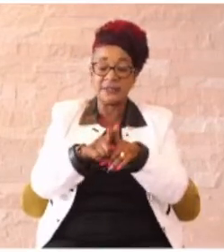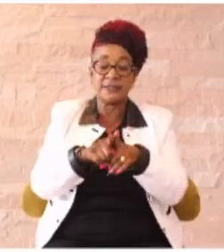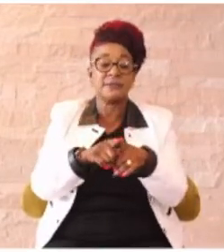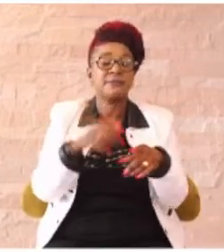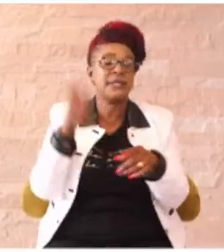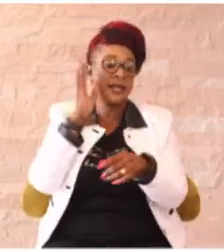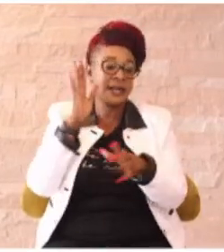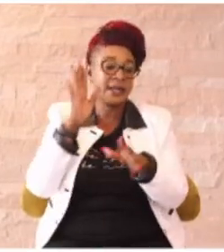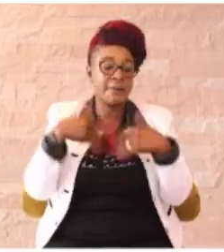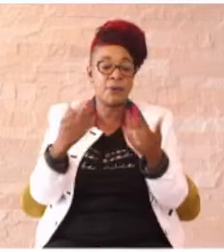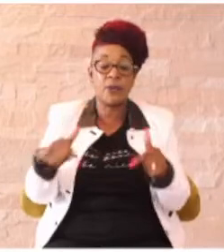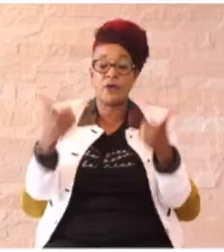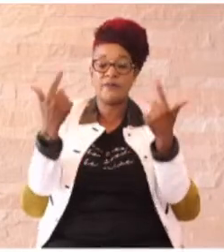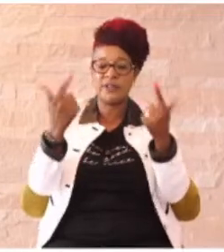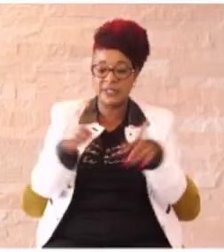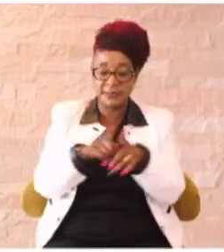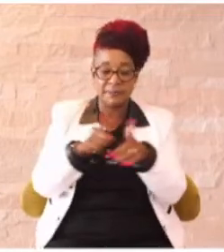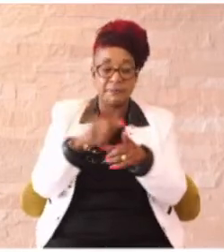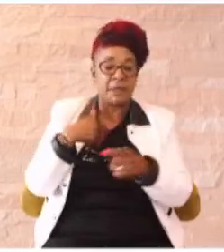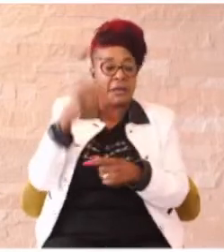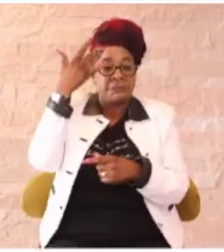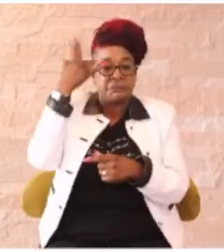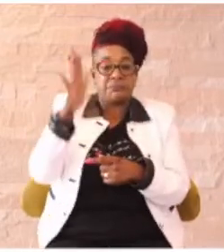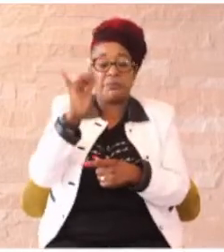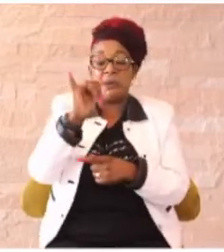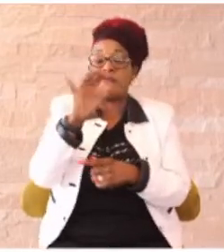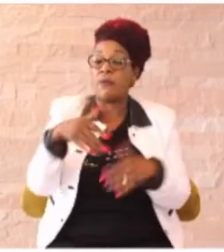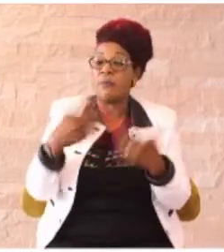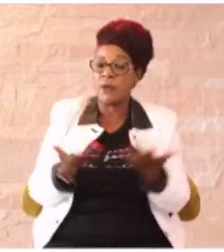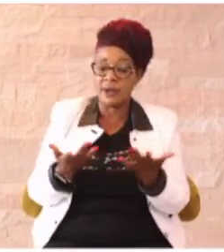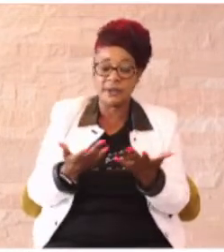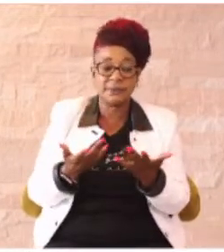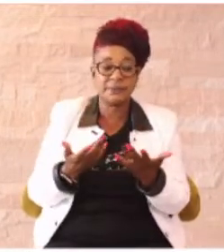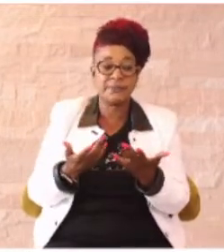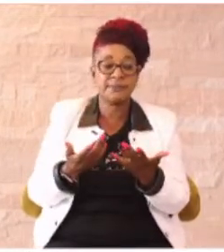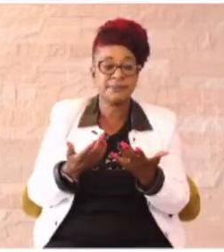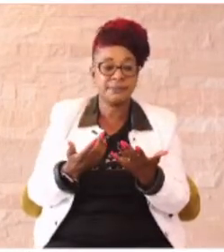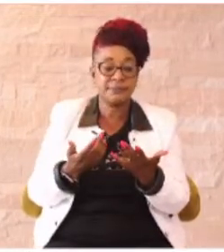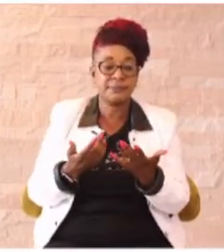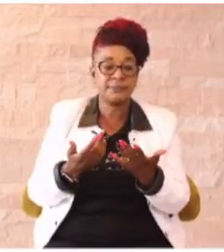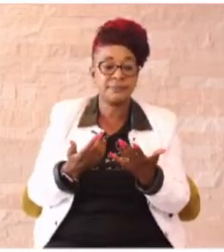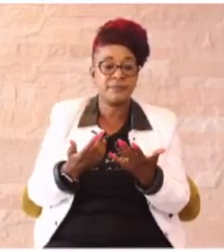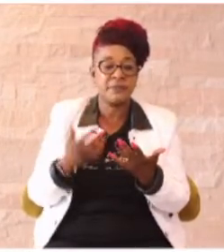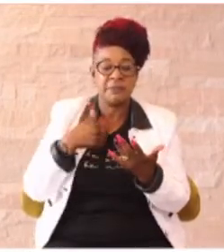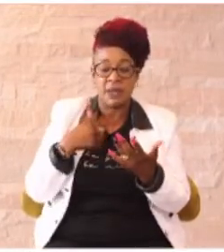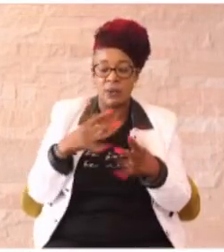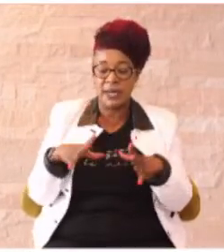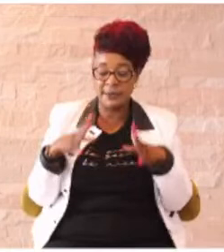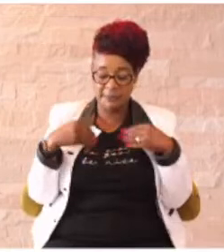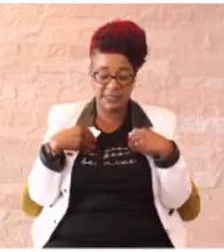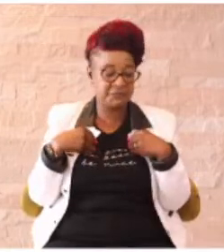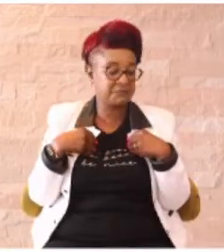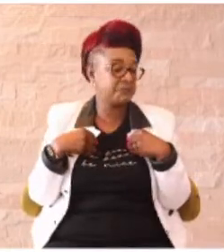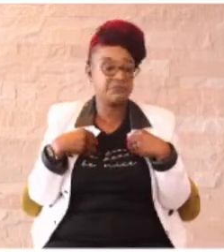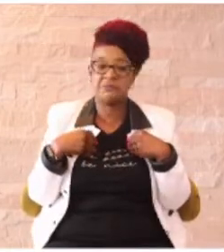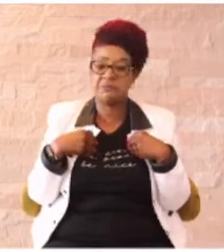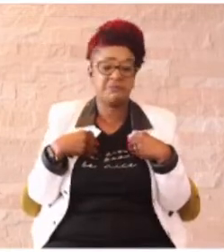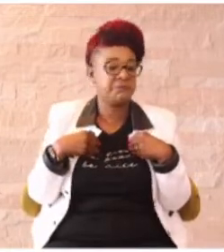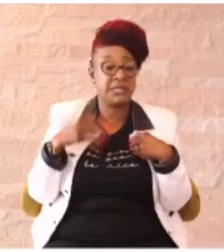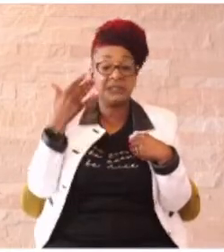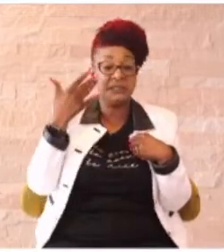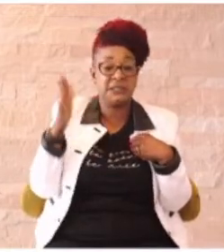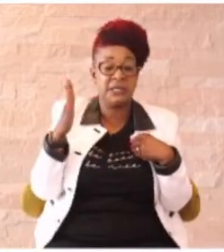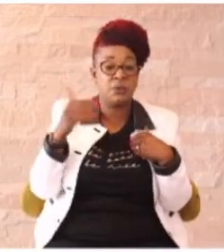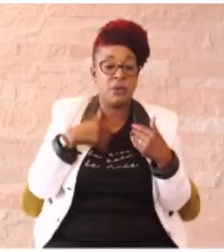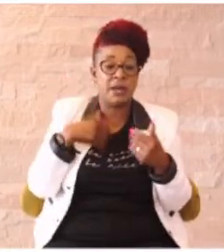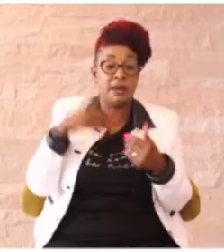the conflict, and I didn't really know where that's coming from. I will admit that I didn't know there was a president.